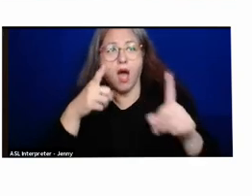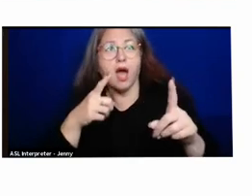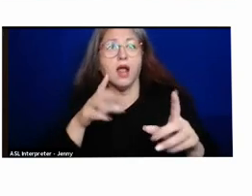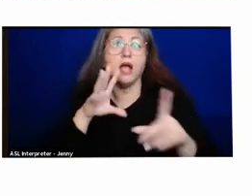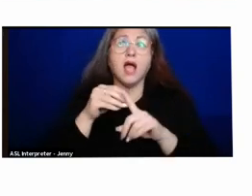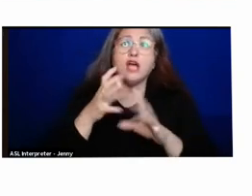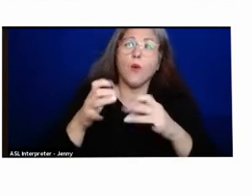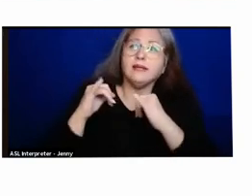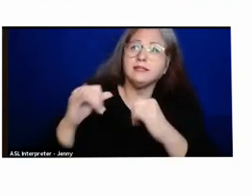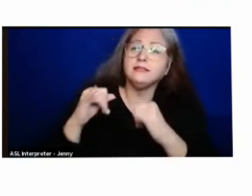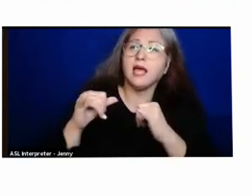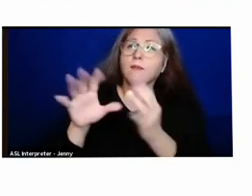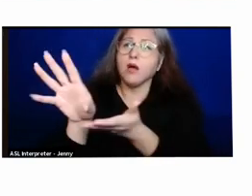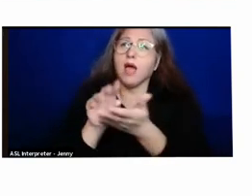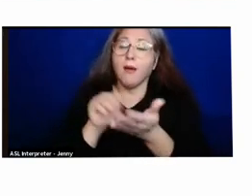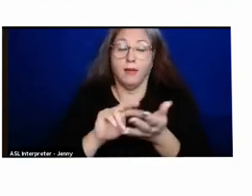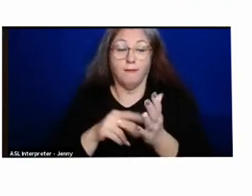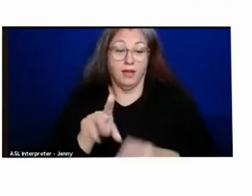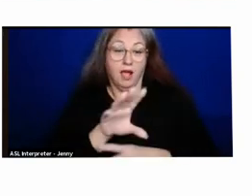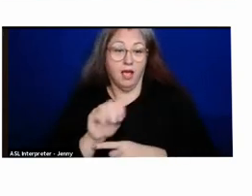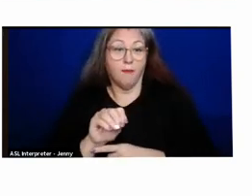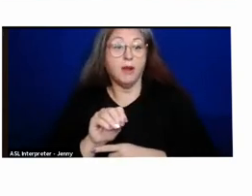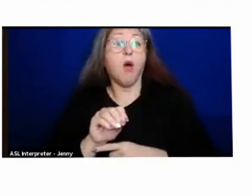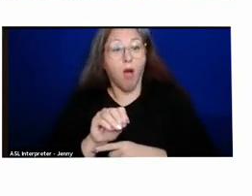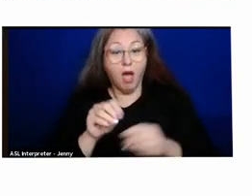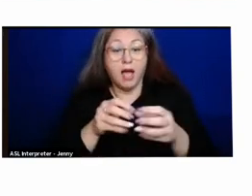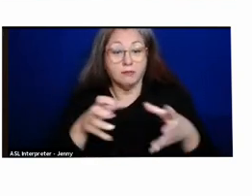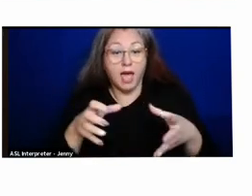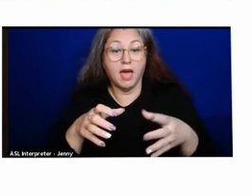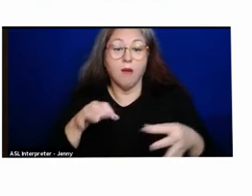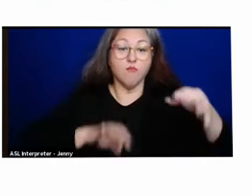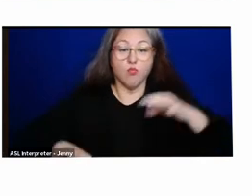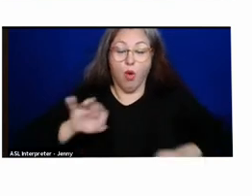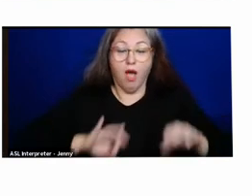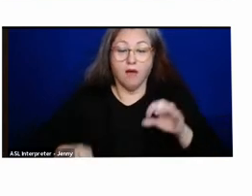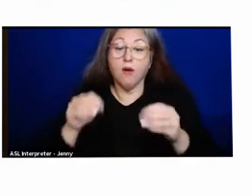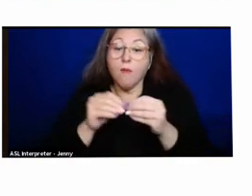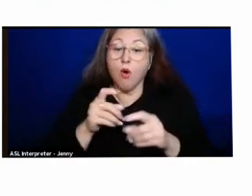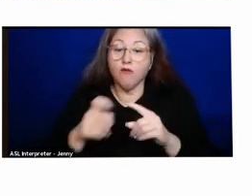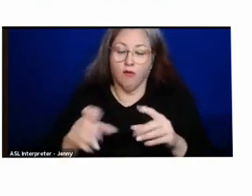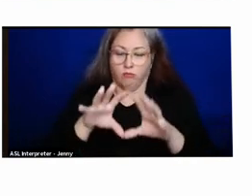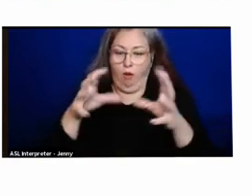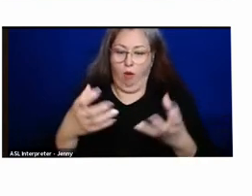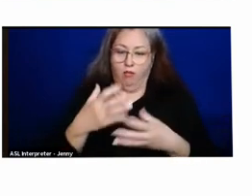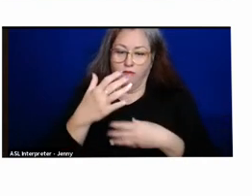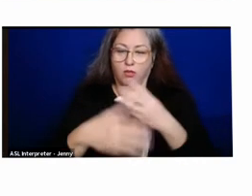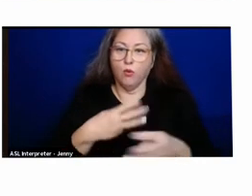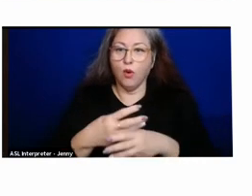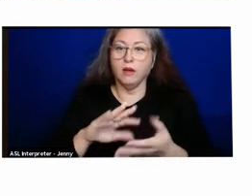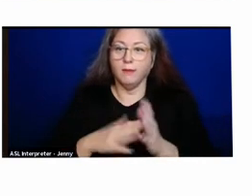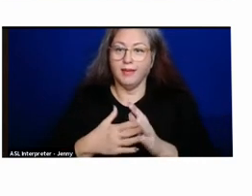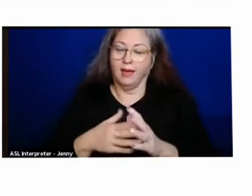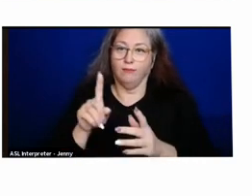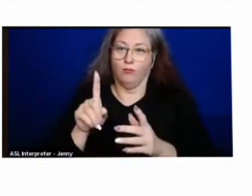it is much easier for companies to expand and extract more profit from more parts of the world, turning the world into one big corporate